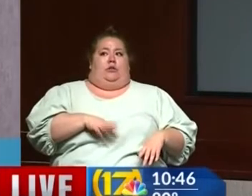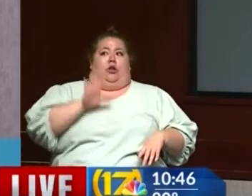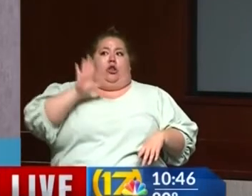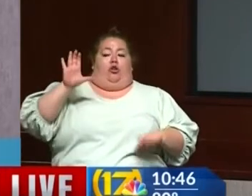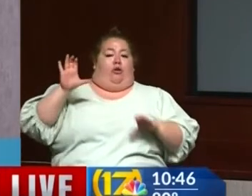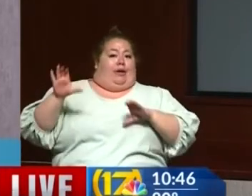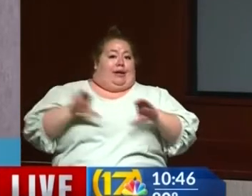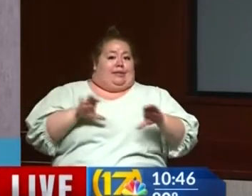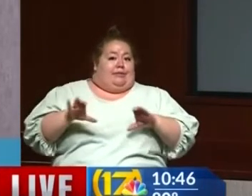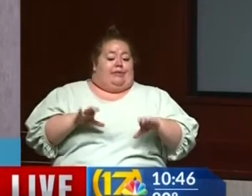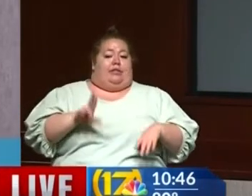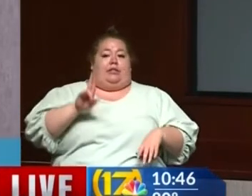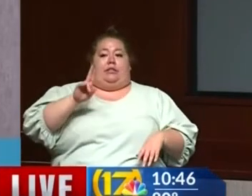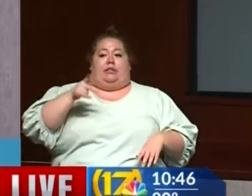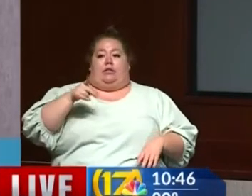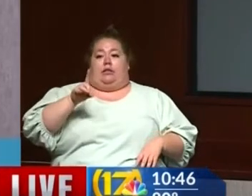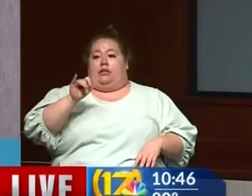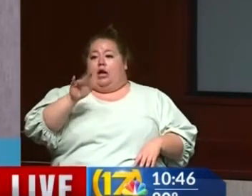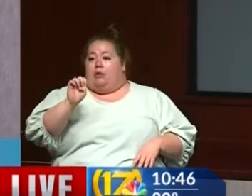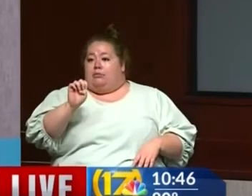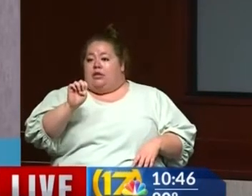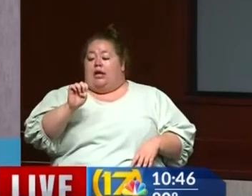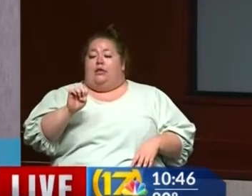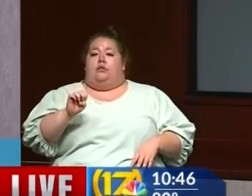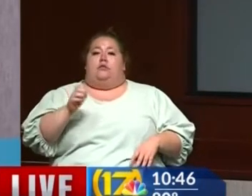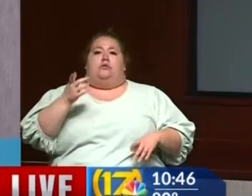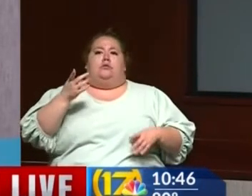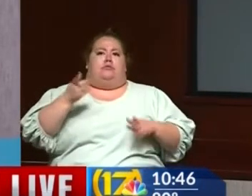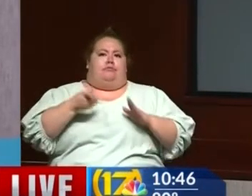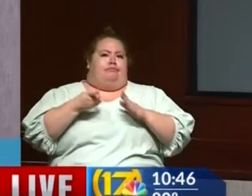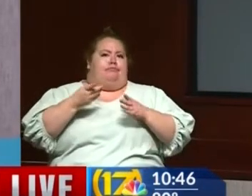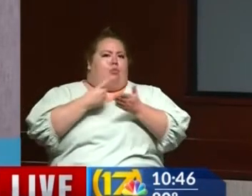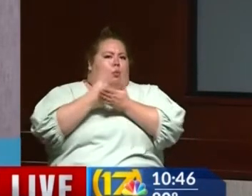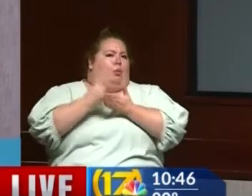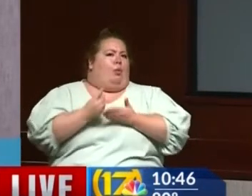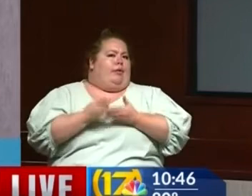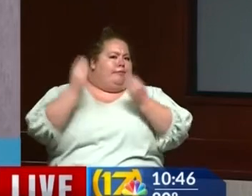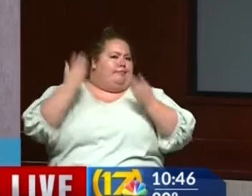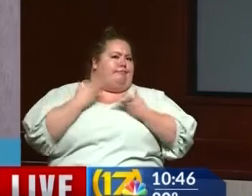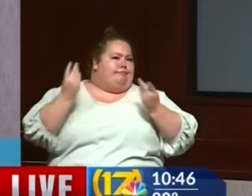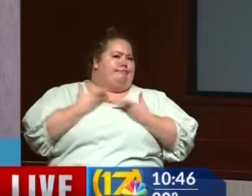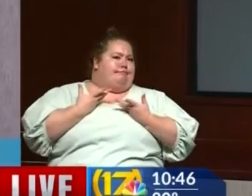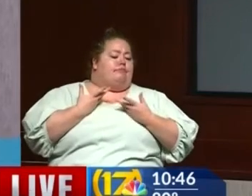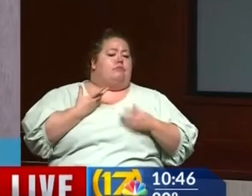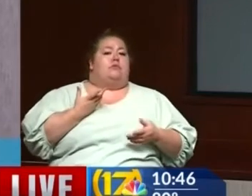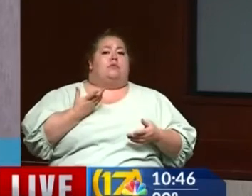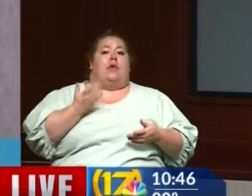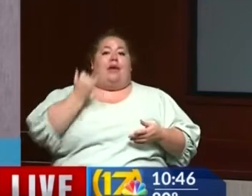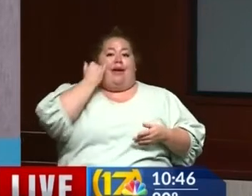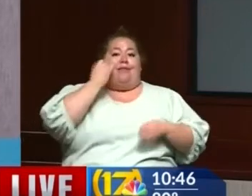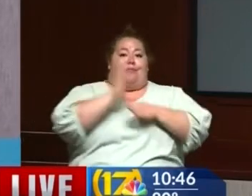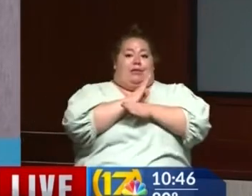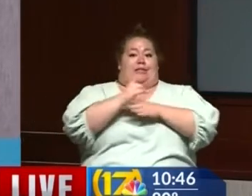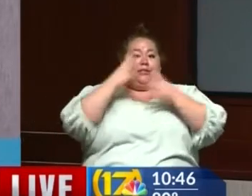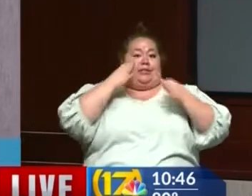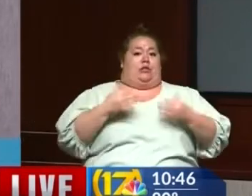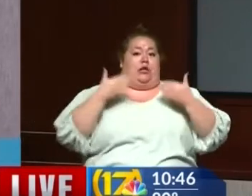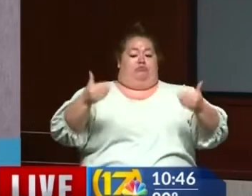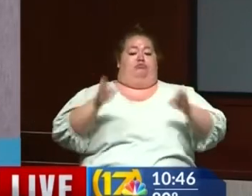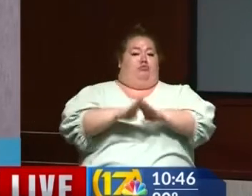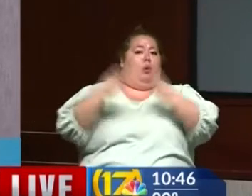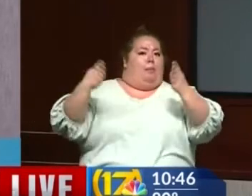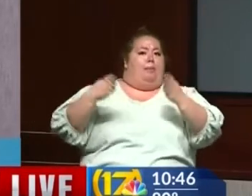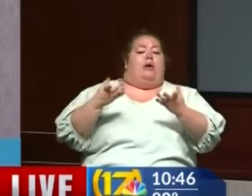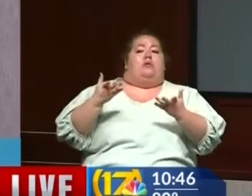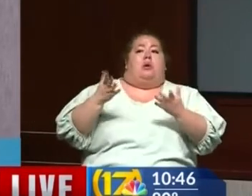counties. So they face potential enforcement from the state. Our approach, of course, is we want to